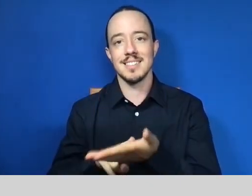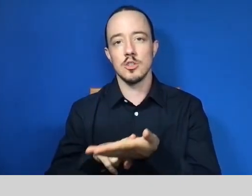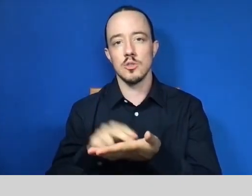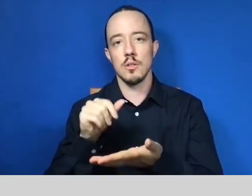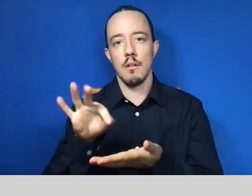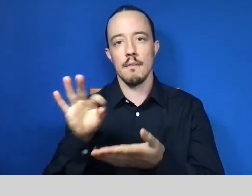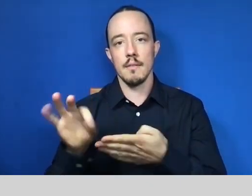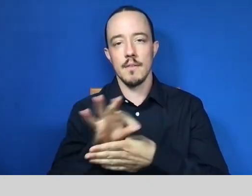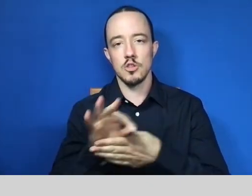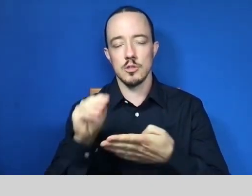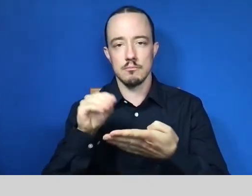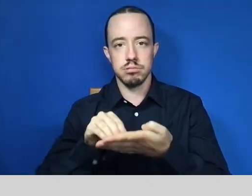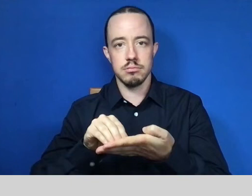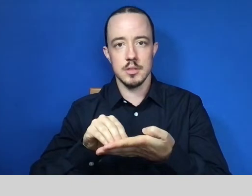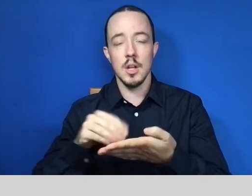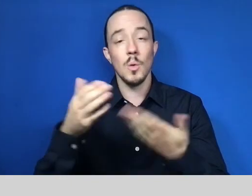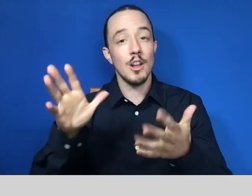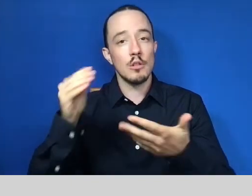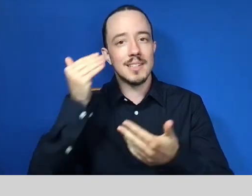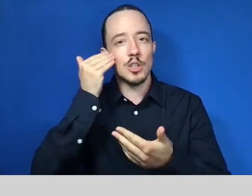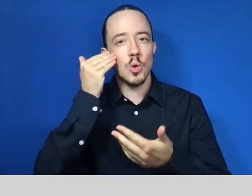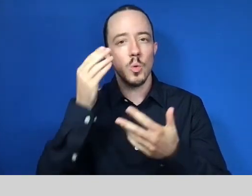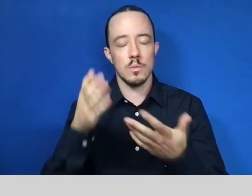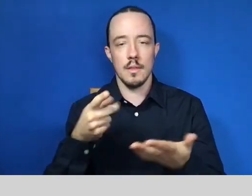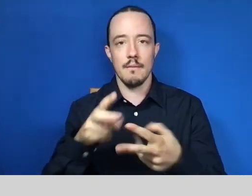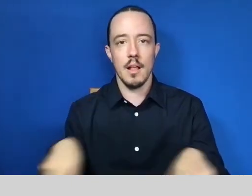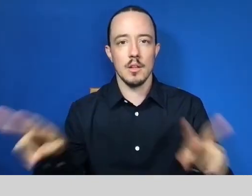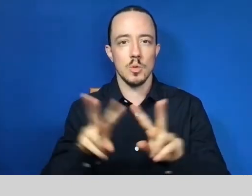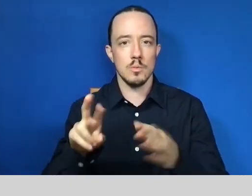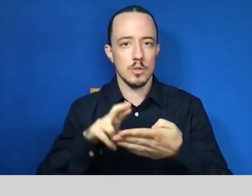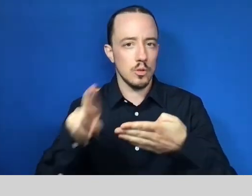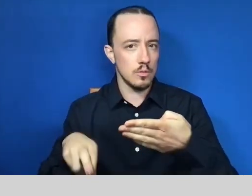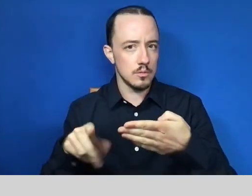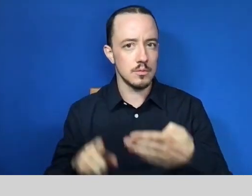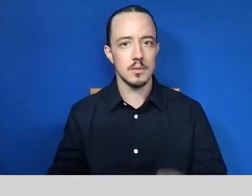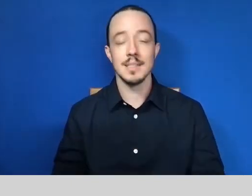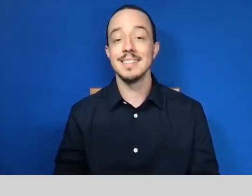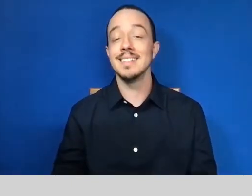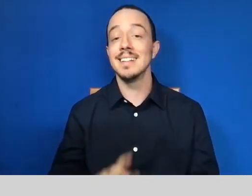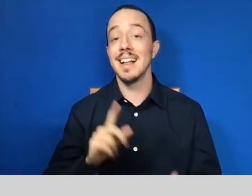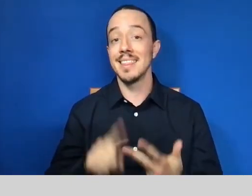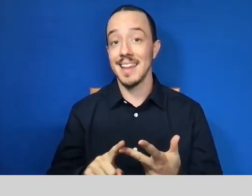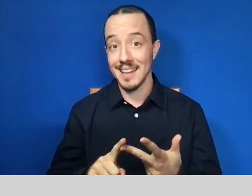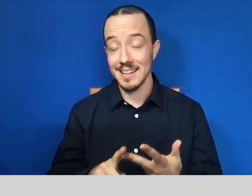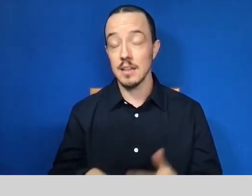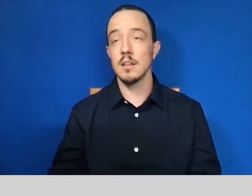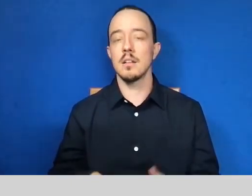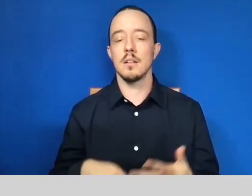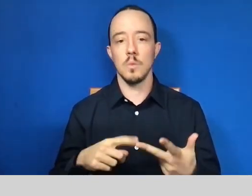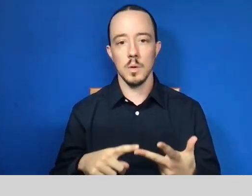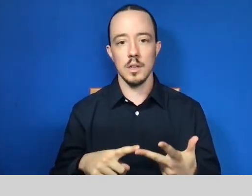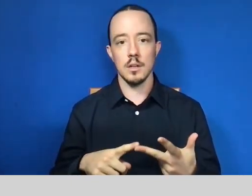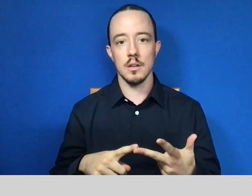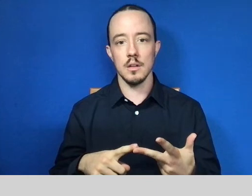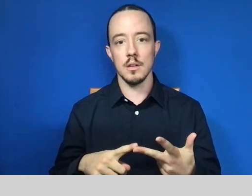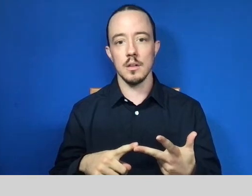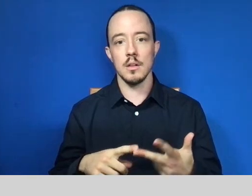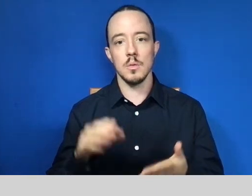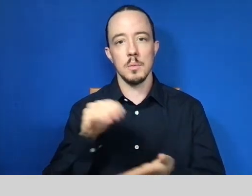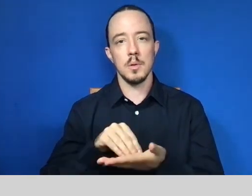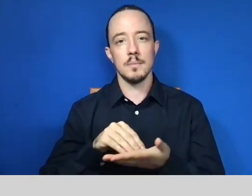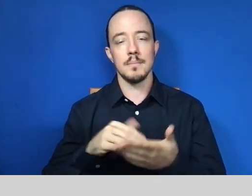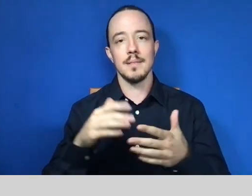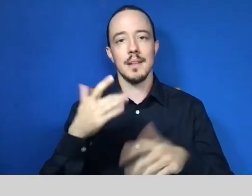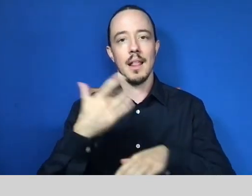the signature of the function. We already know that the value is a function. Then we break the line and put an empty